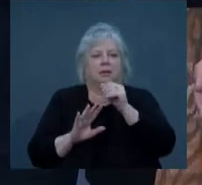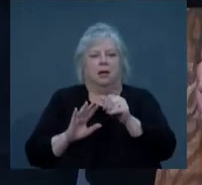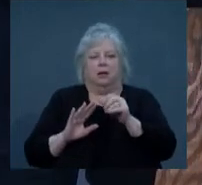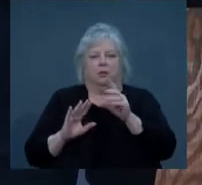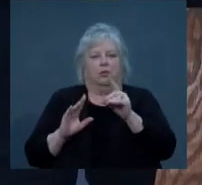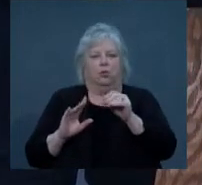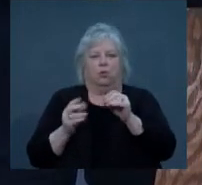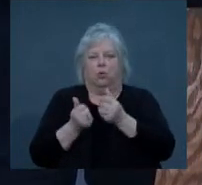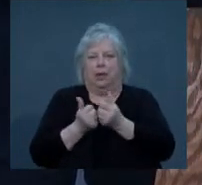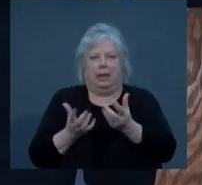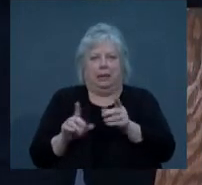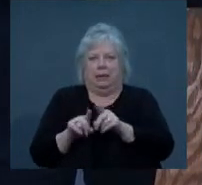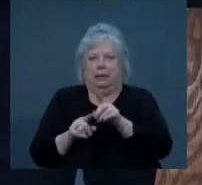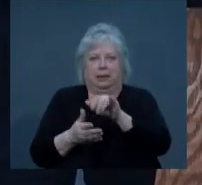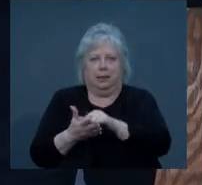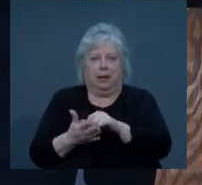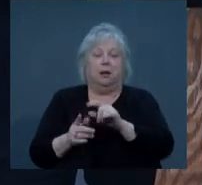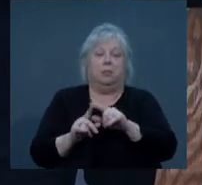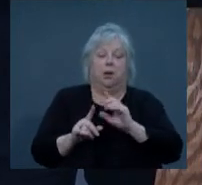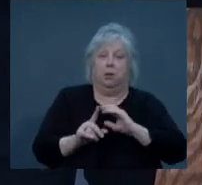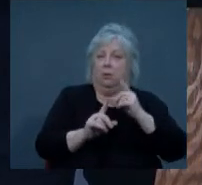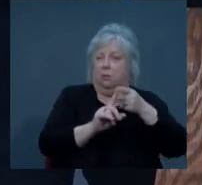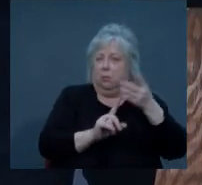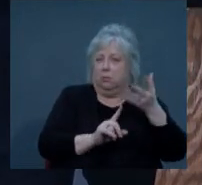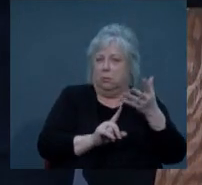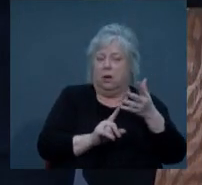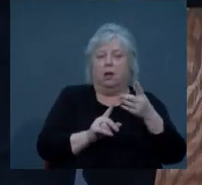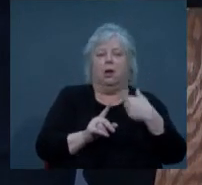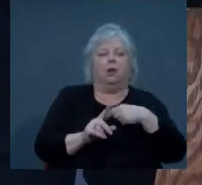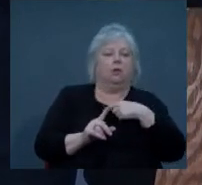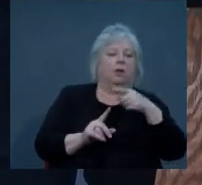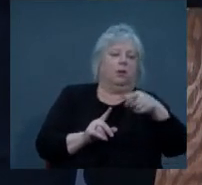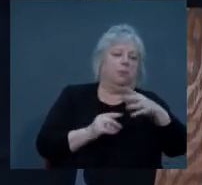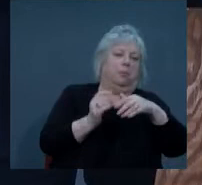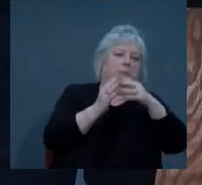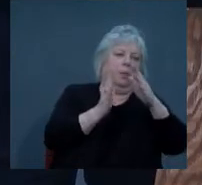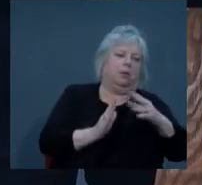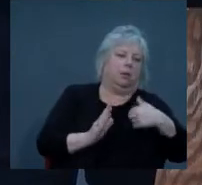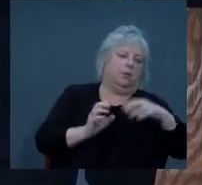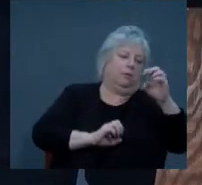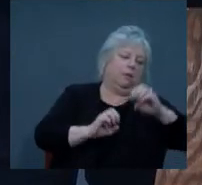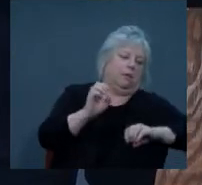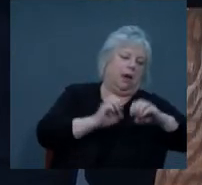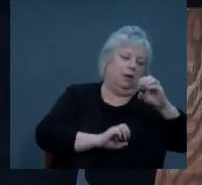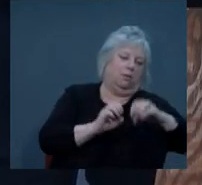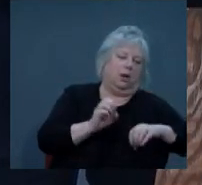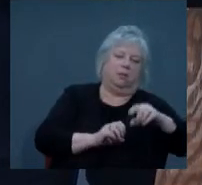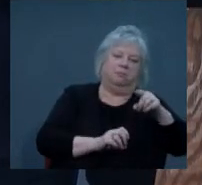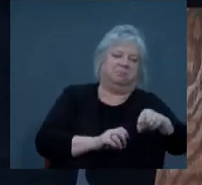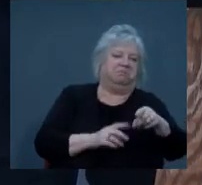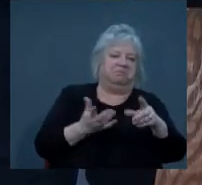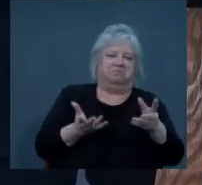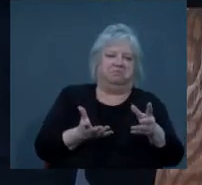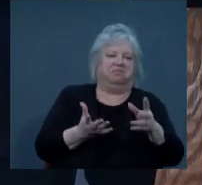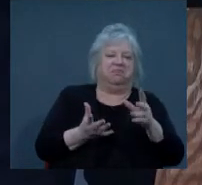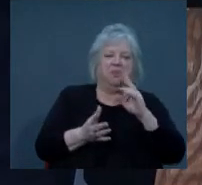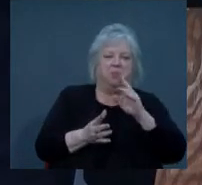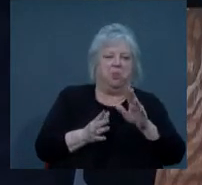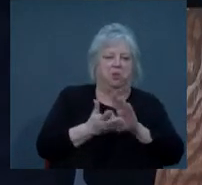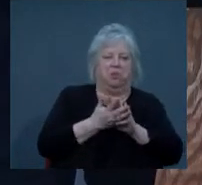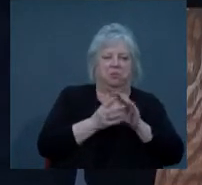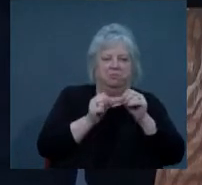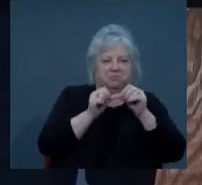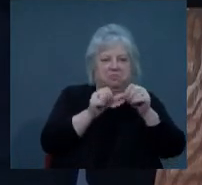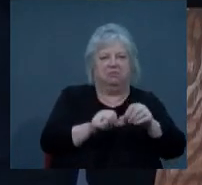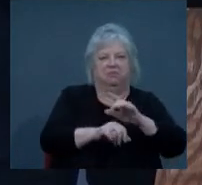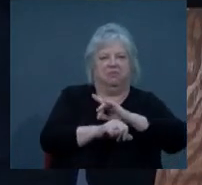anything like that. The intent was we've done an evaluation. These are not, they're going to be vacant. They're